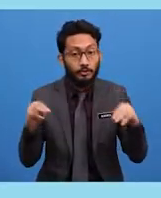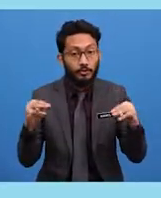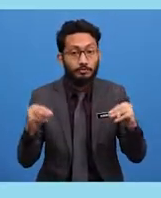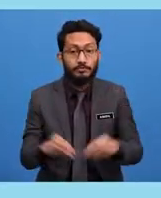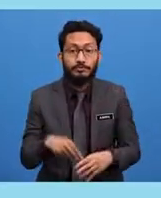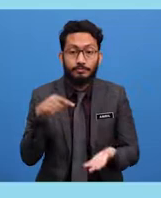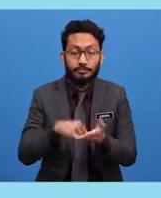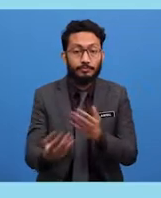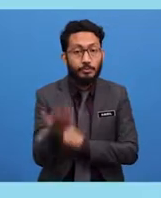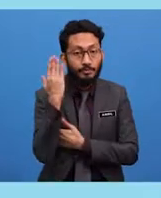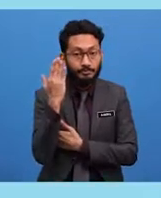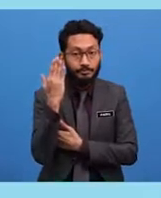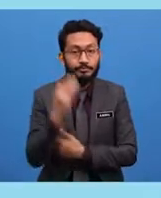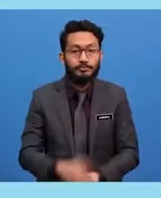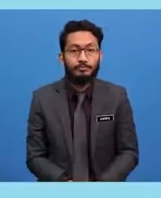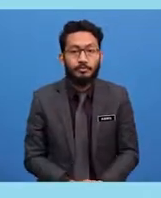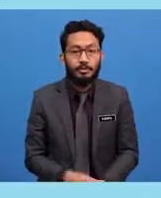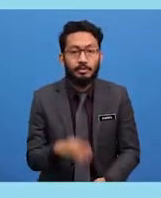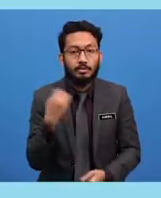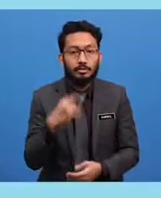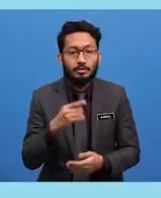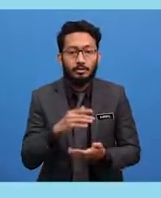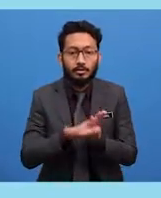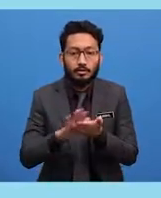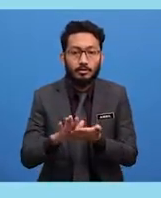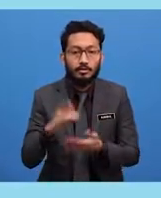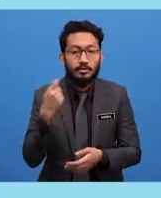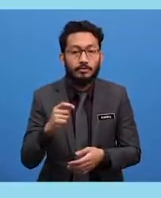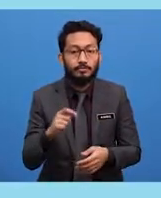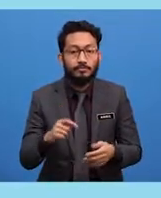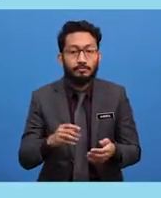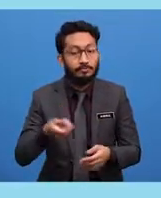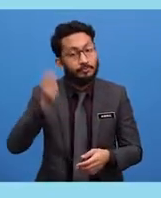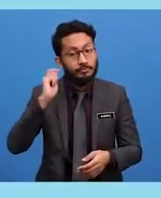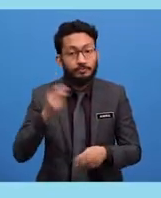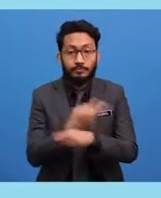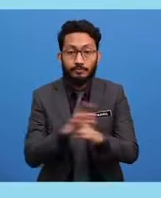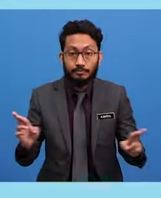morning. They cleaned the bathroom floor using the mop.